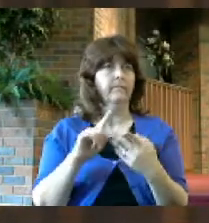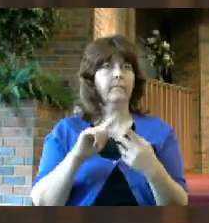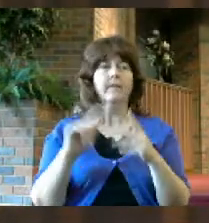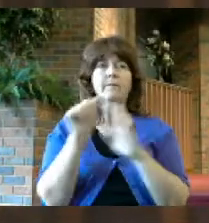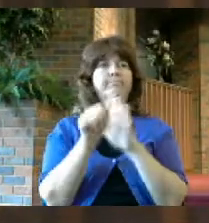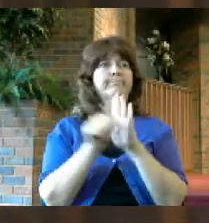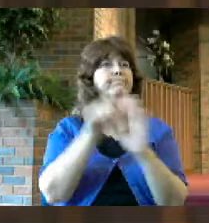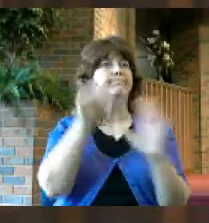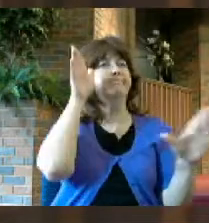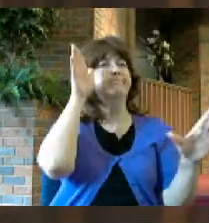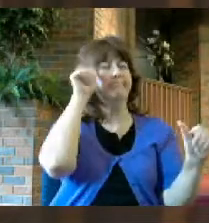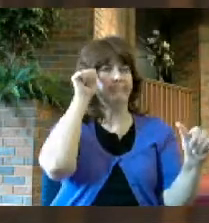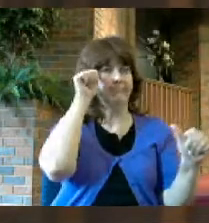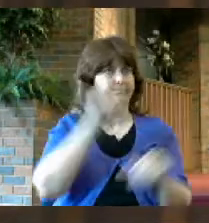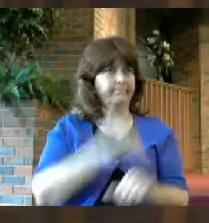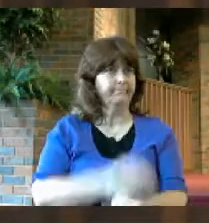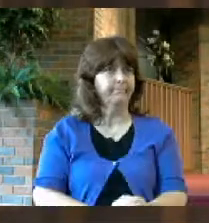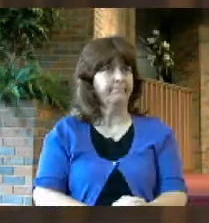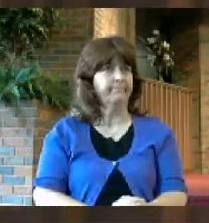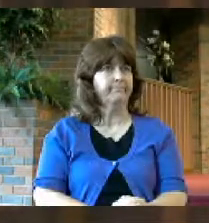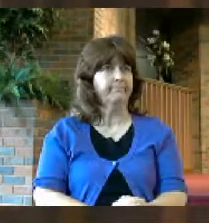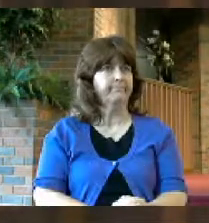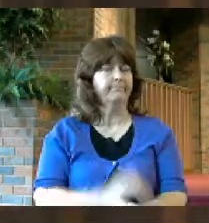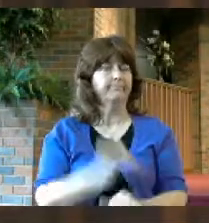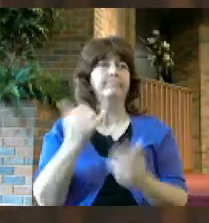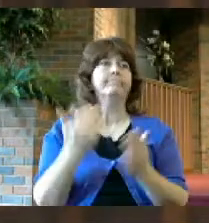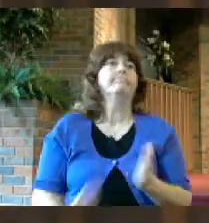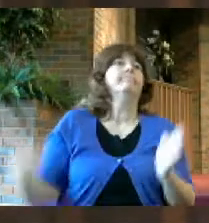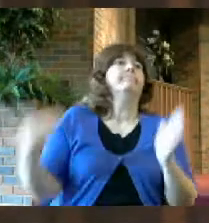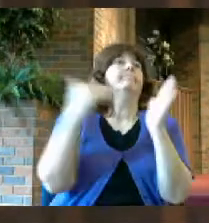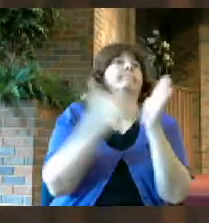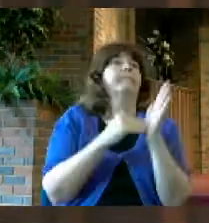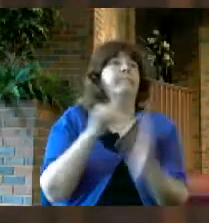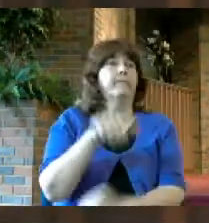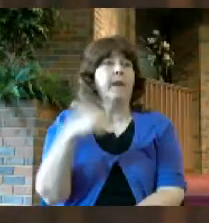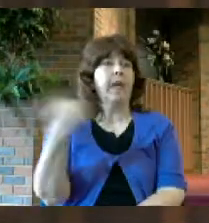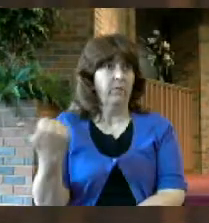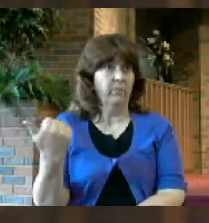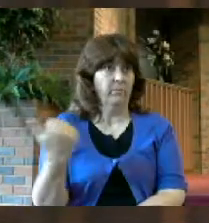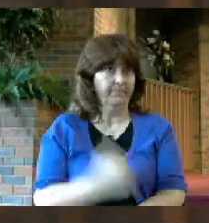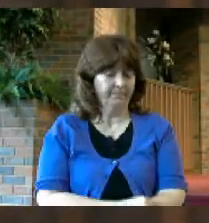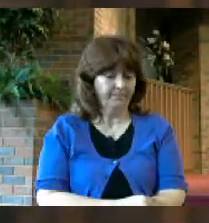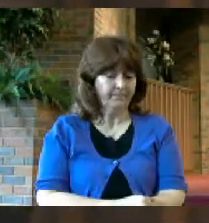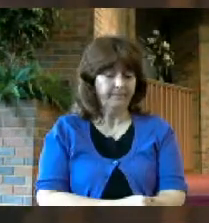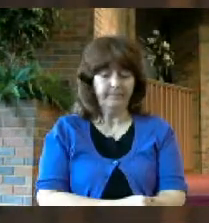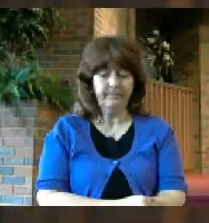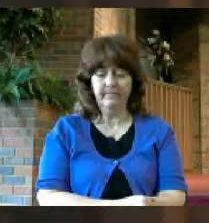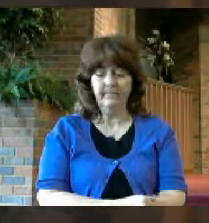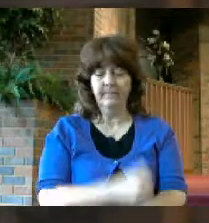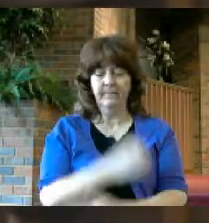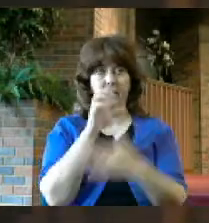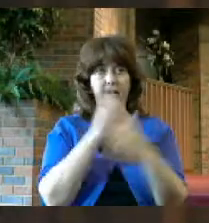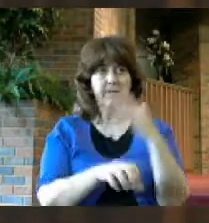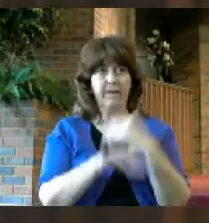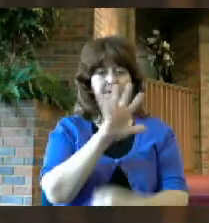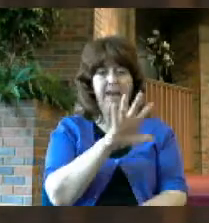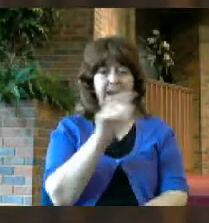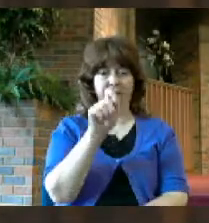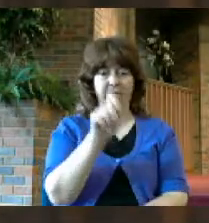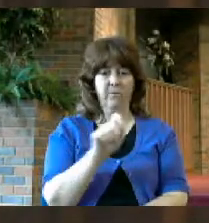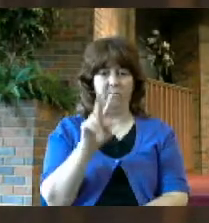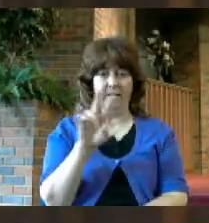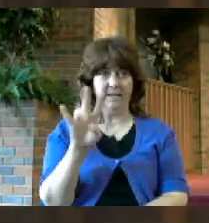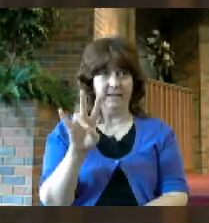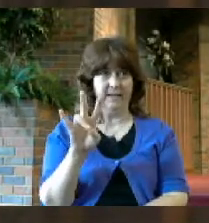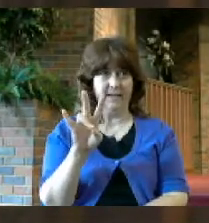they come back for round two. Let's read part of that in chapter 5, verse 27. When they had brought them, they set them before